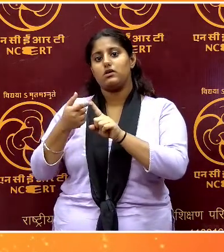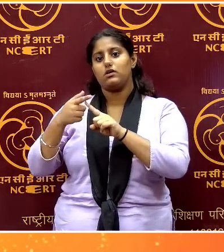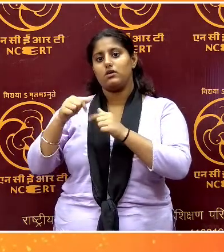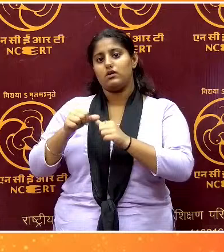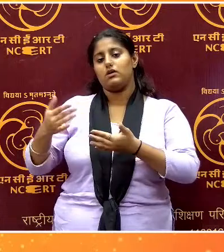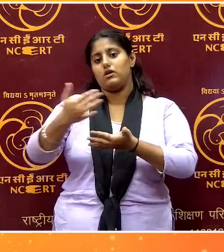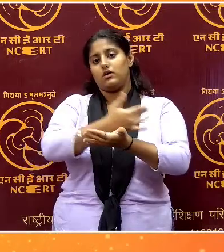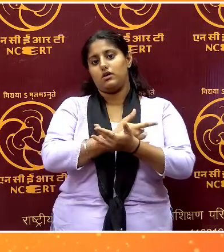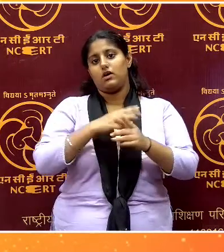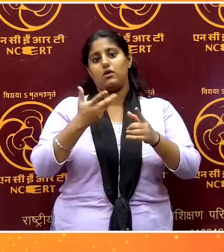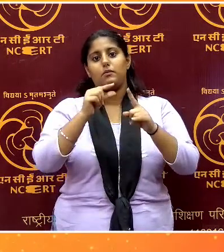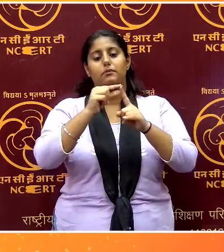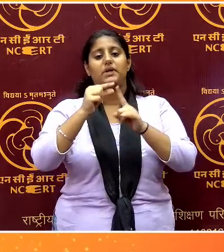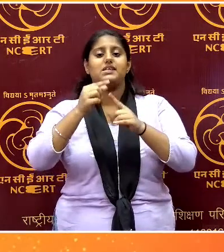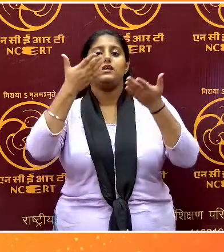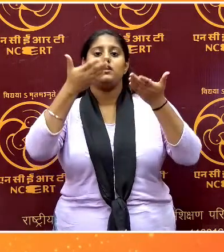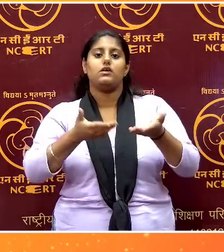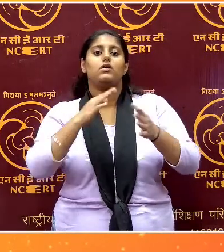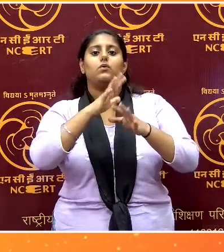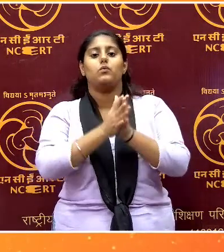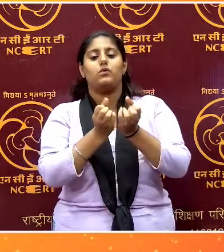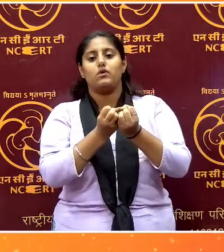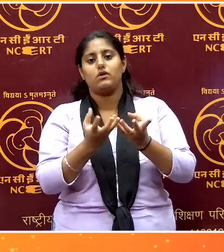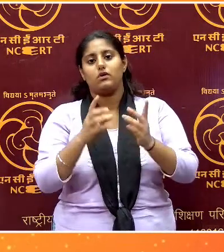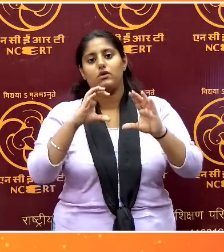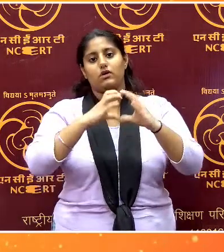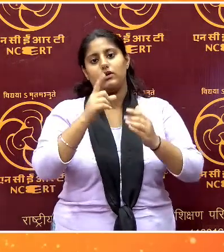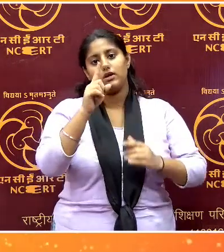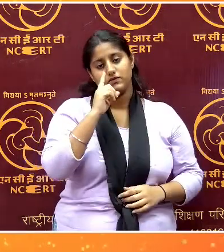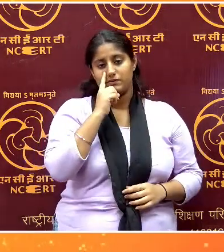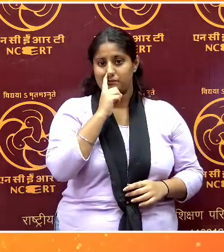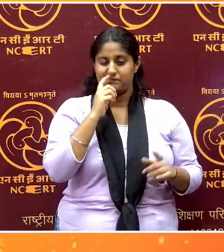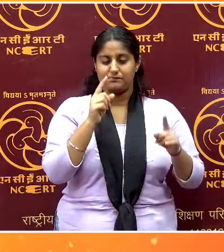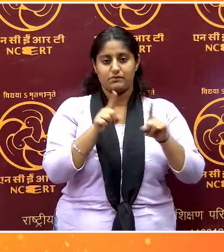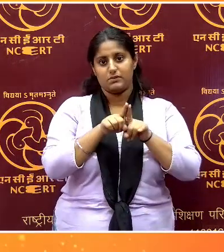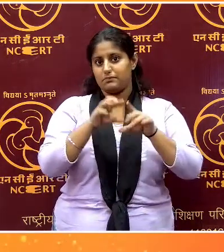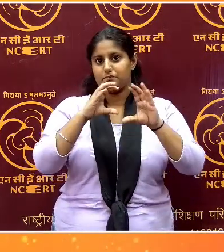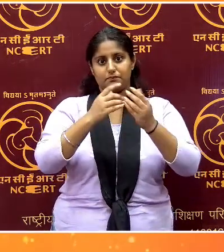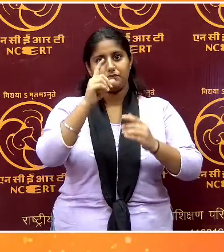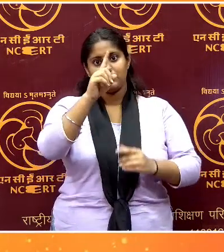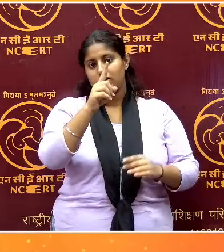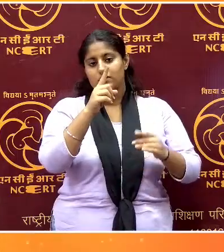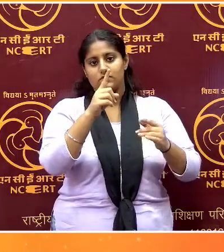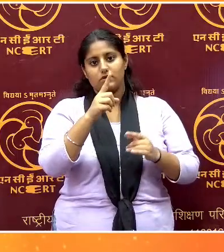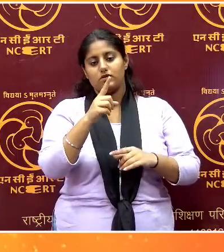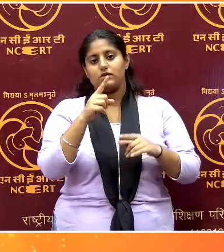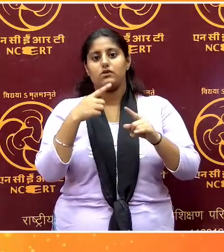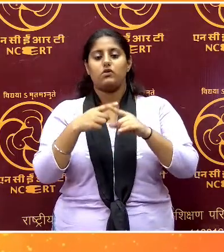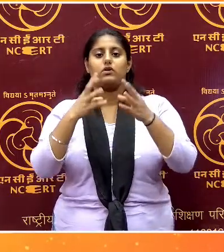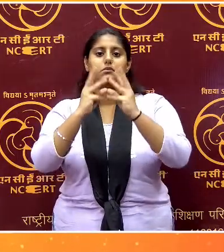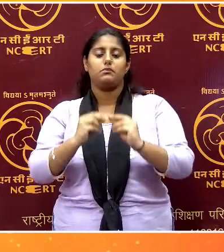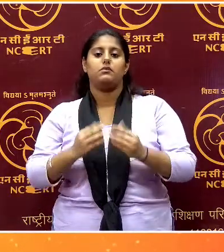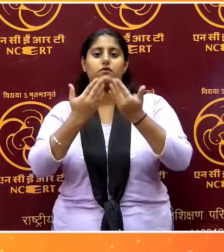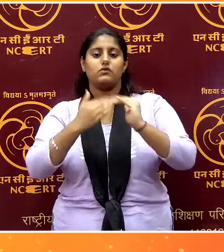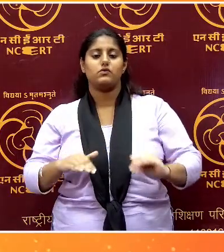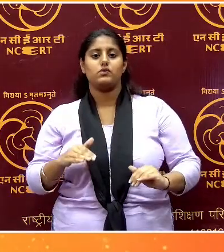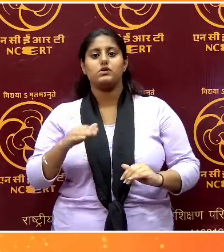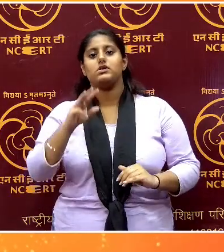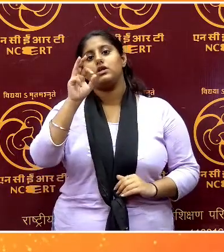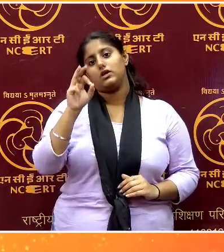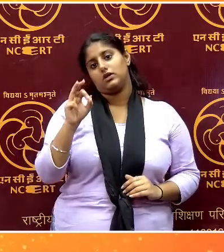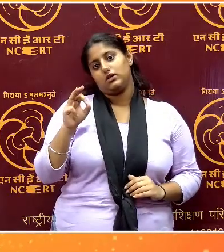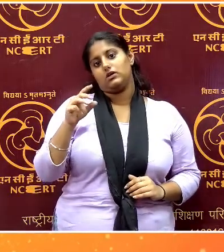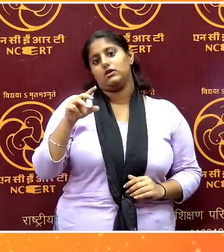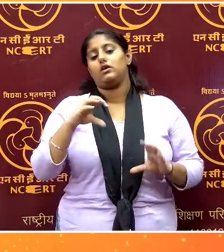class. Okay. Class 1, present means the number will be more. Yes. Class 1, number of students were 30. In class 2, they